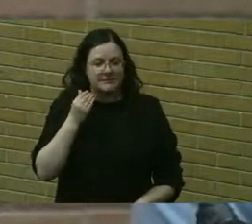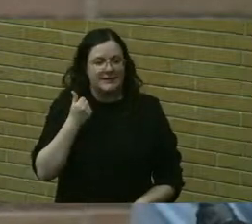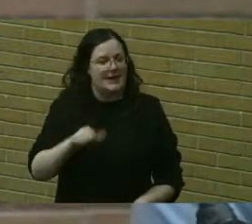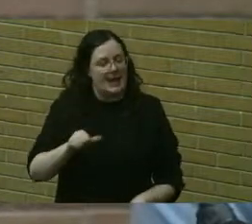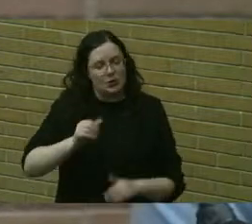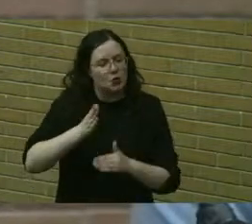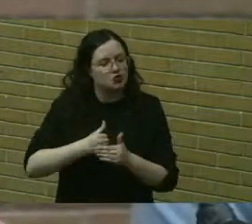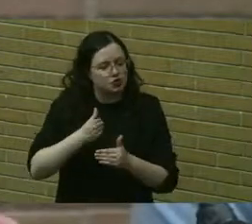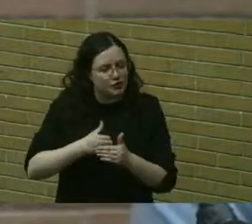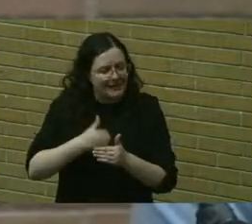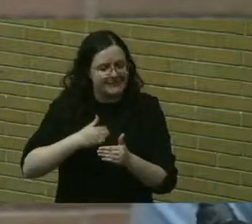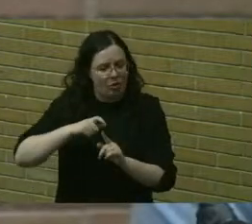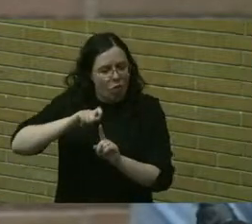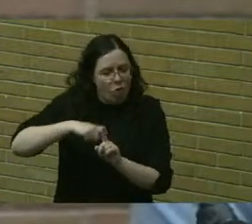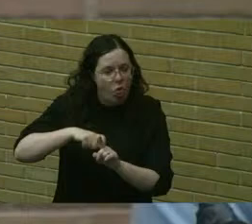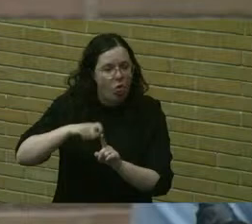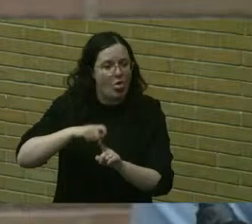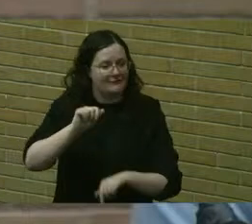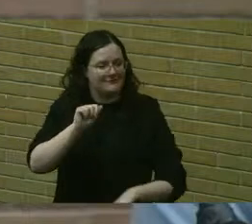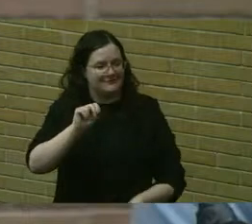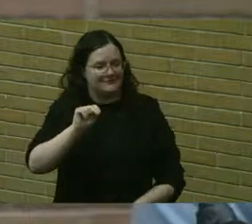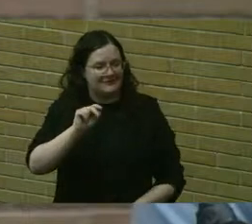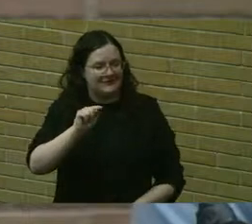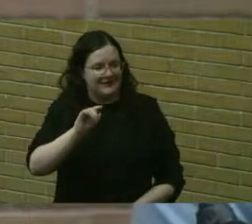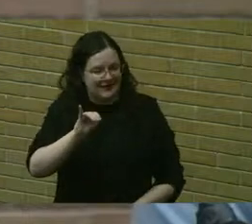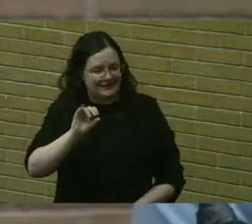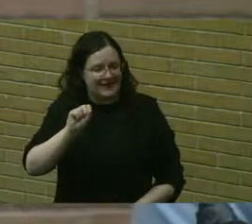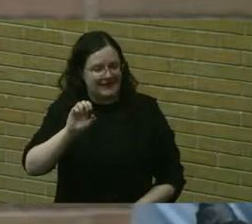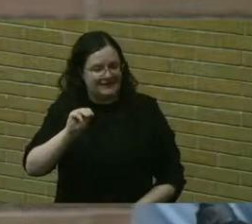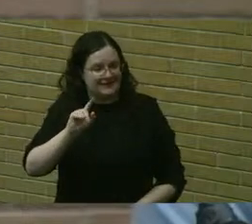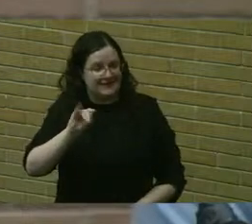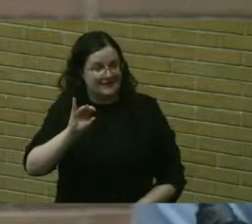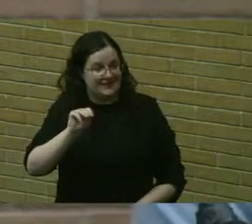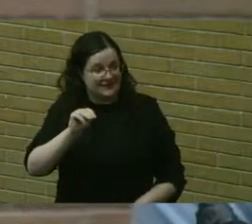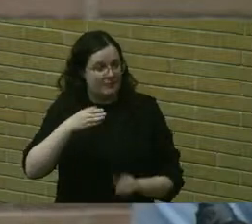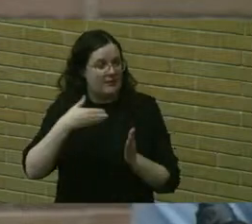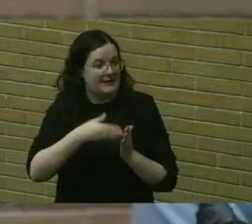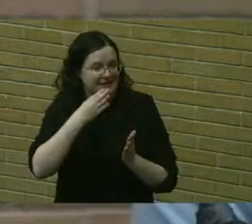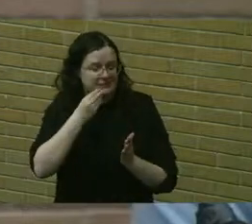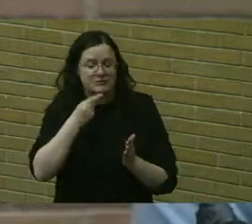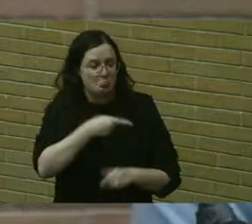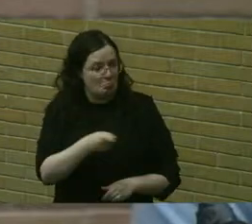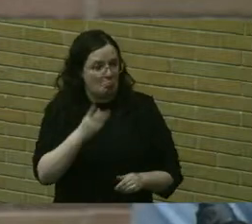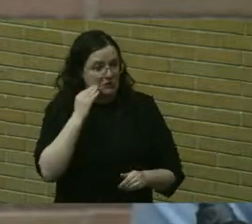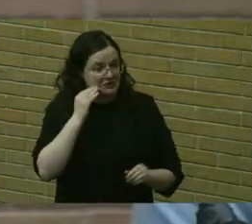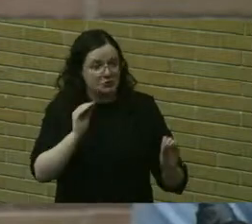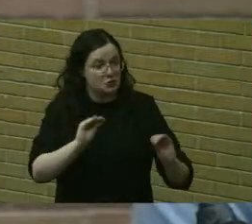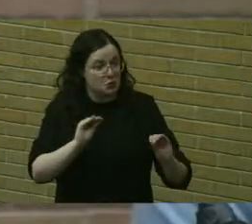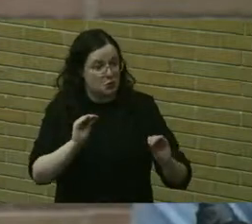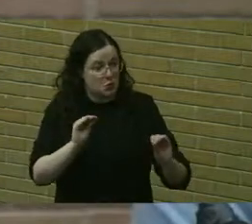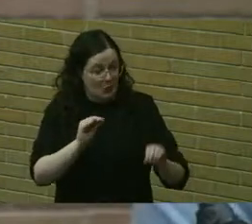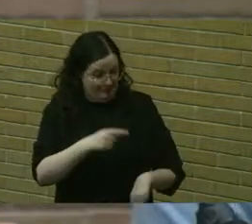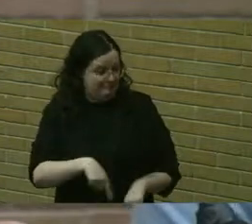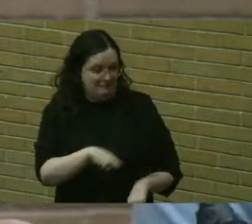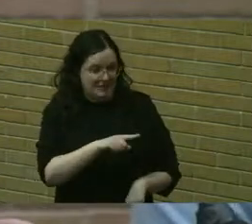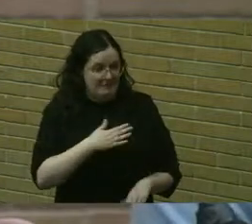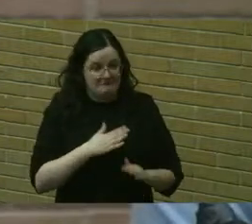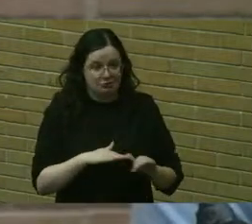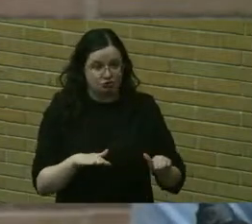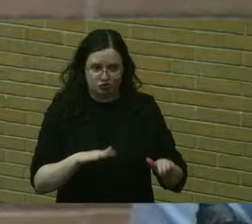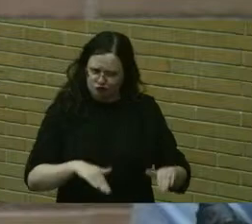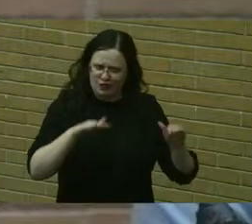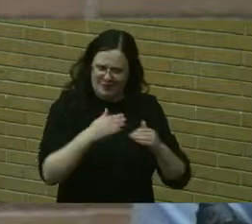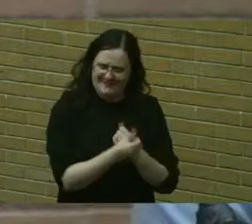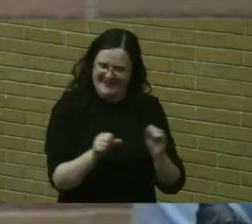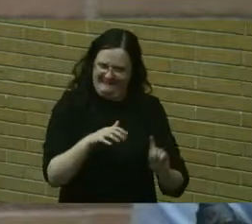harassment or anti-Semitism, nothing. It was unlike me. They grew up in a safe environment.